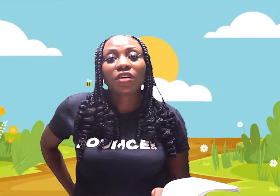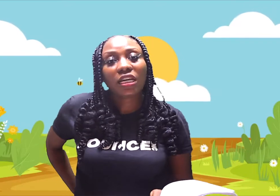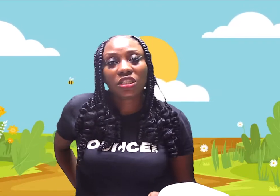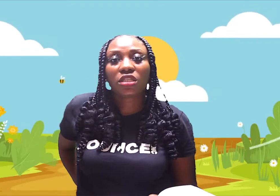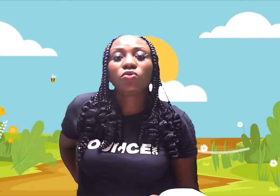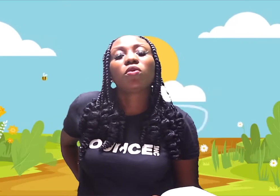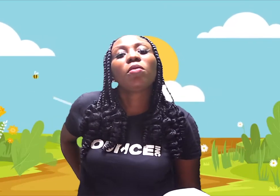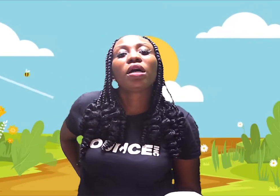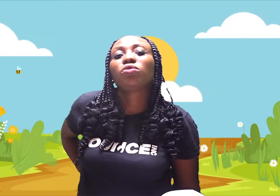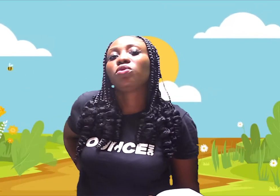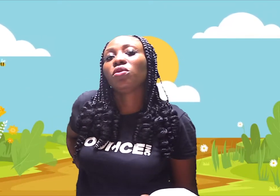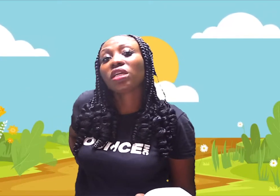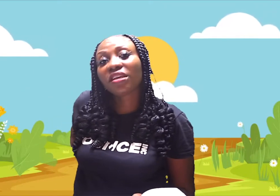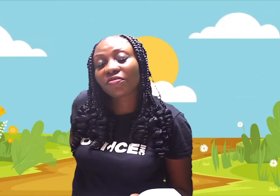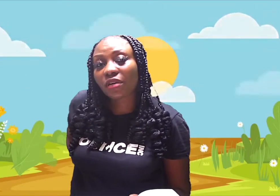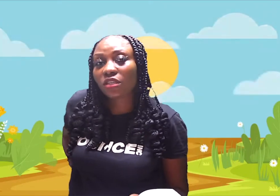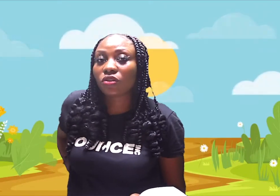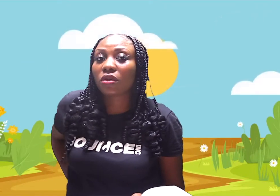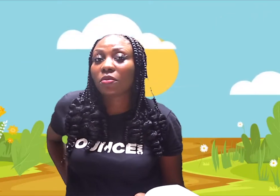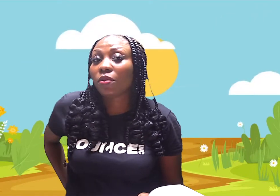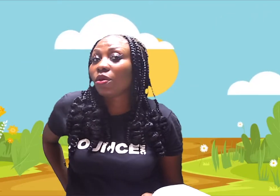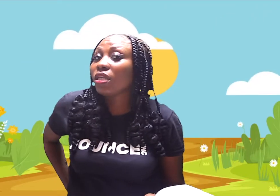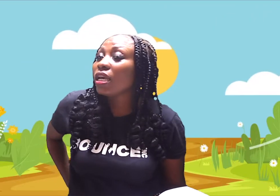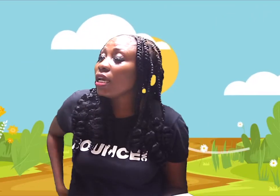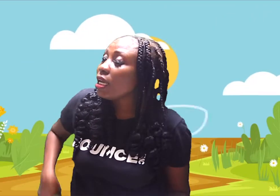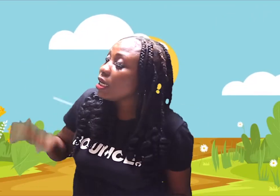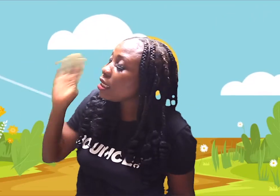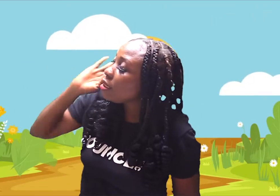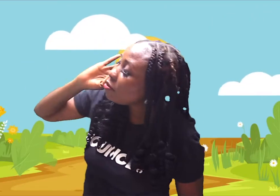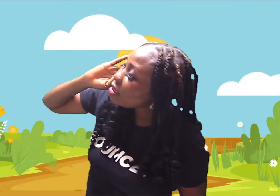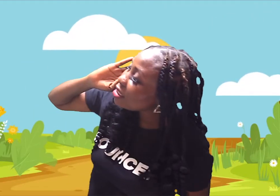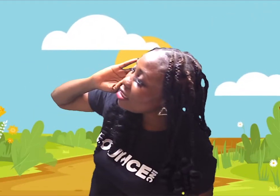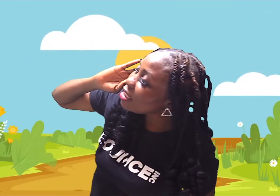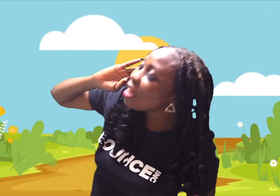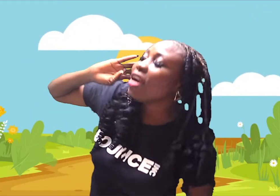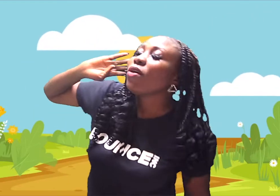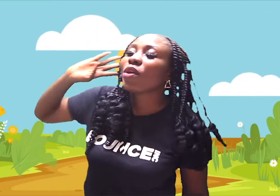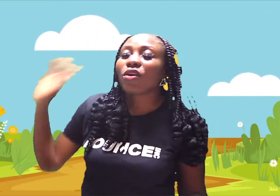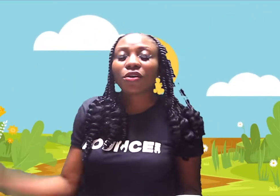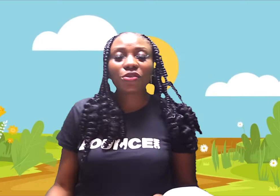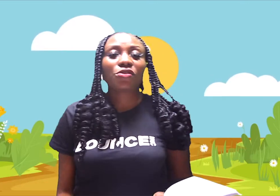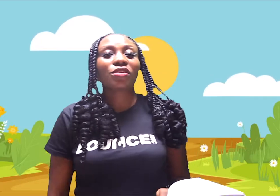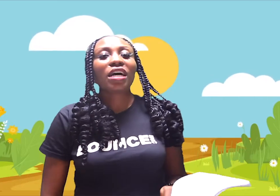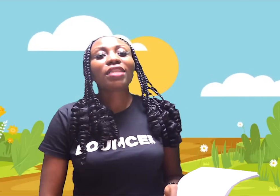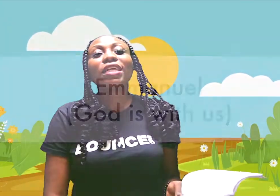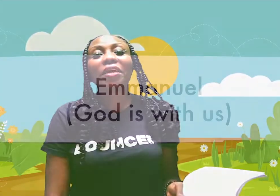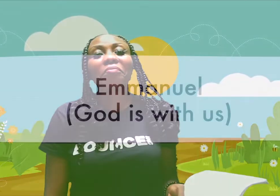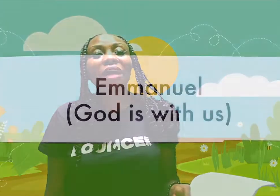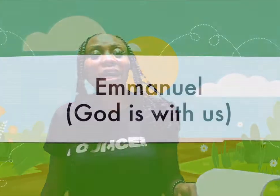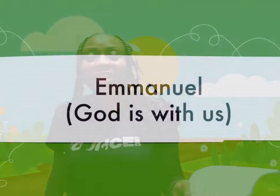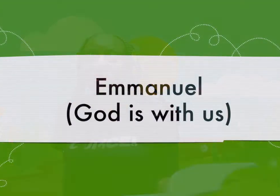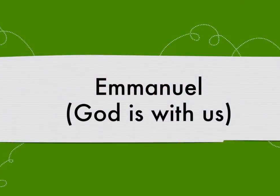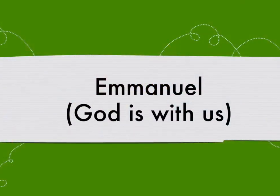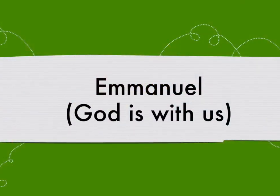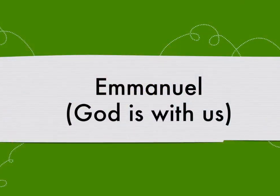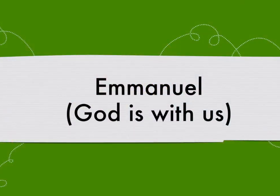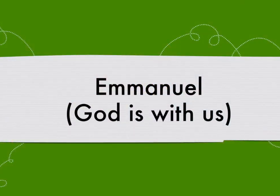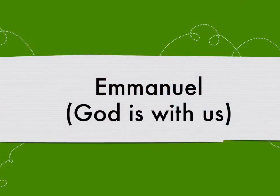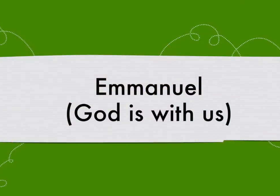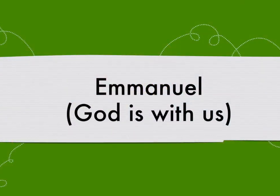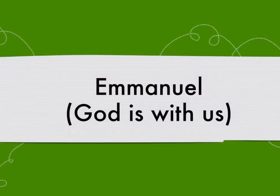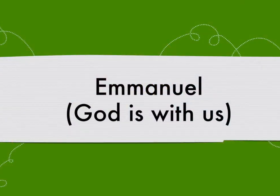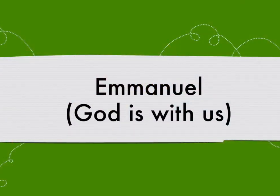and the virgin woman will give birth to a baby named, we all know that,